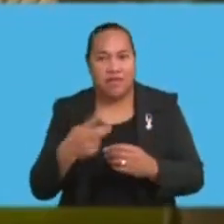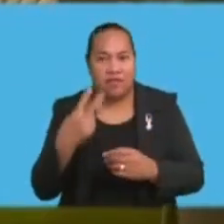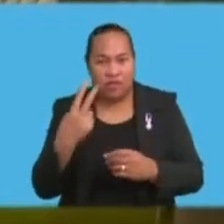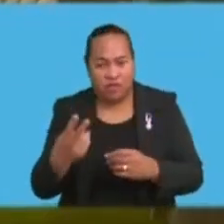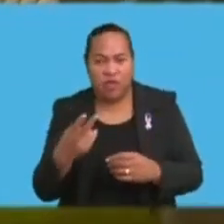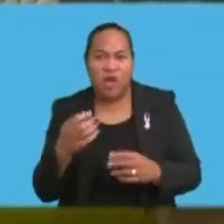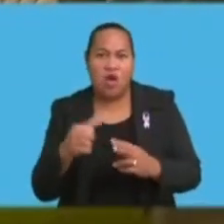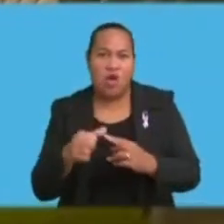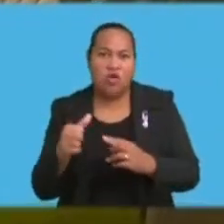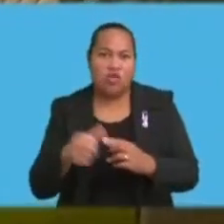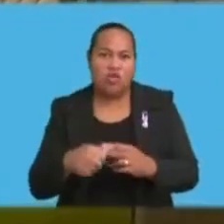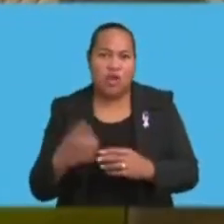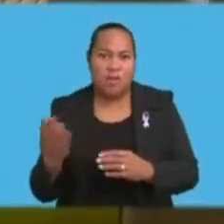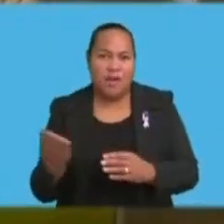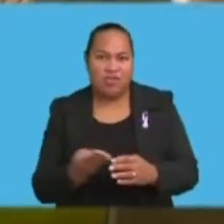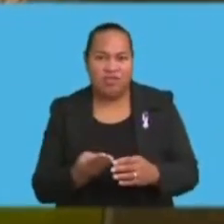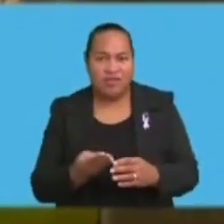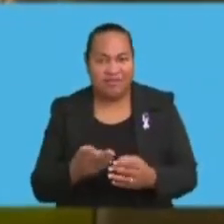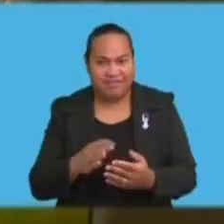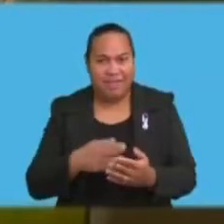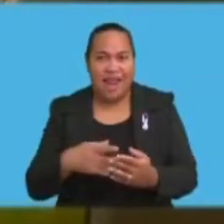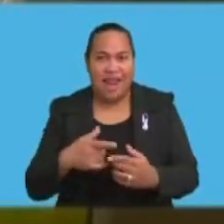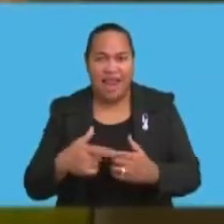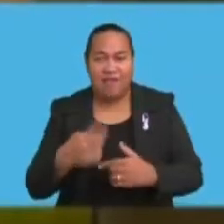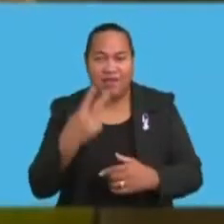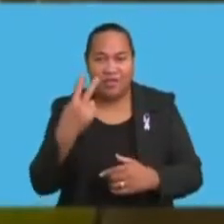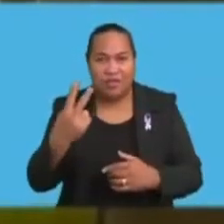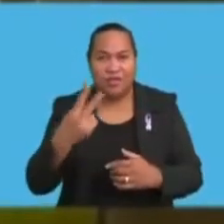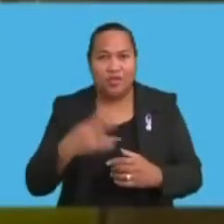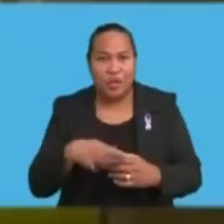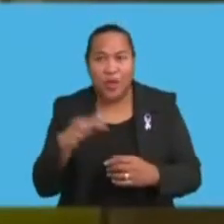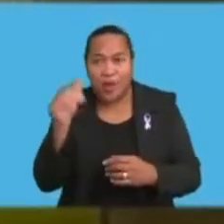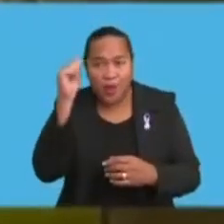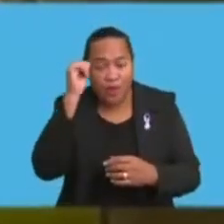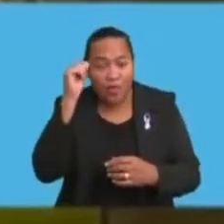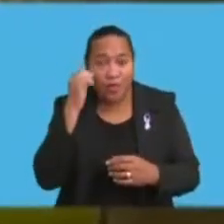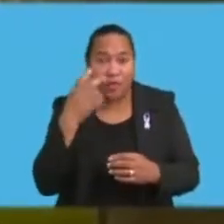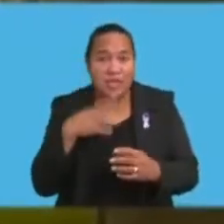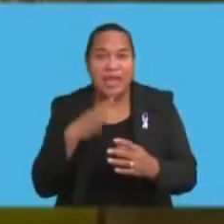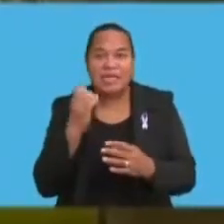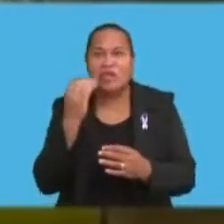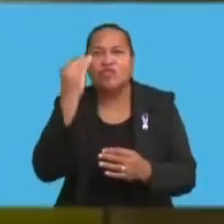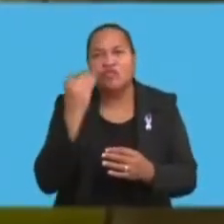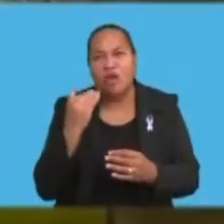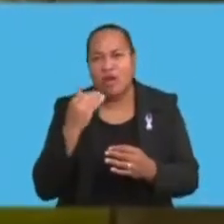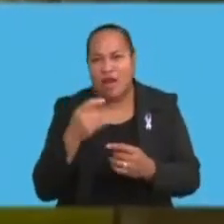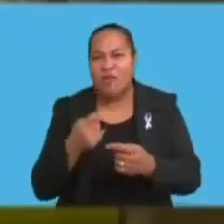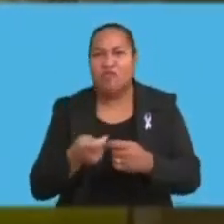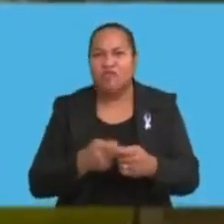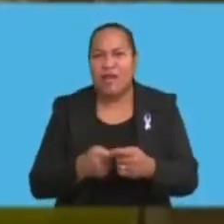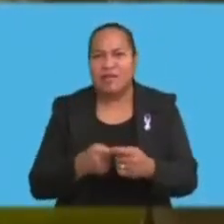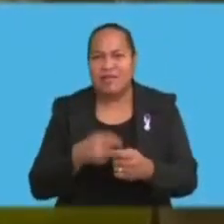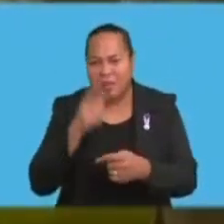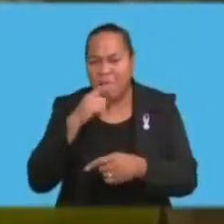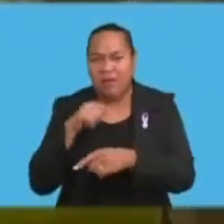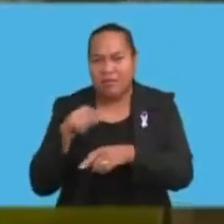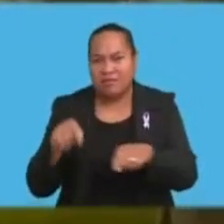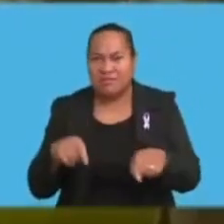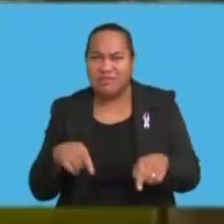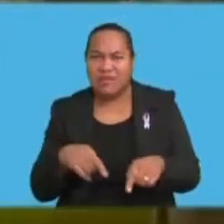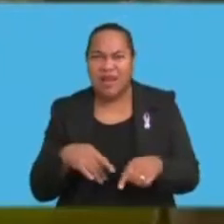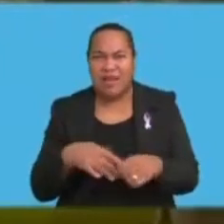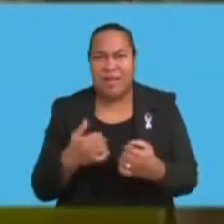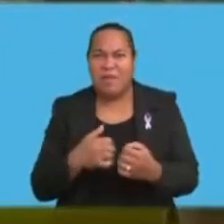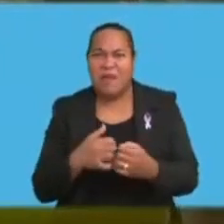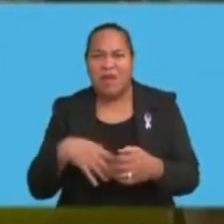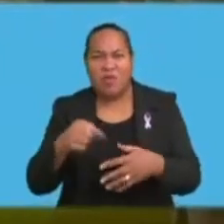Level 2. As we know, we've said in this Parliament on a number of occasions, there's now a shortage of people, tradespeople in this area. In line, of course, Madam